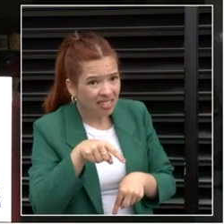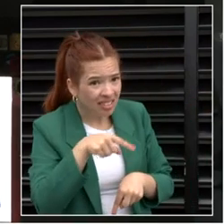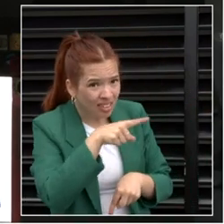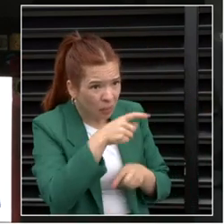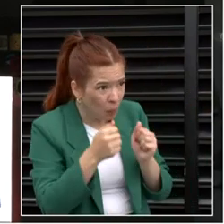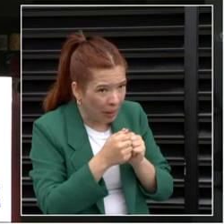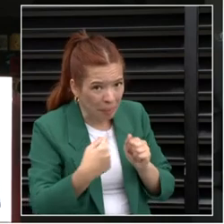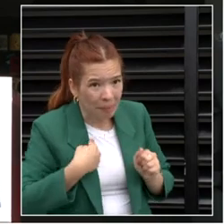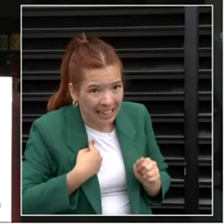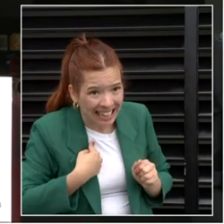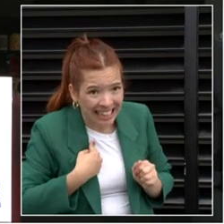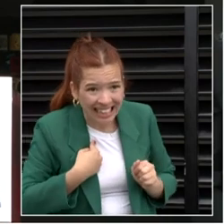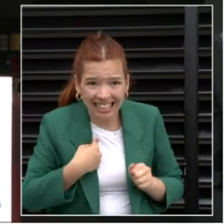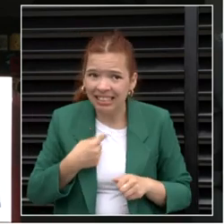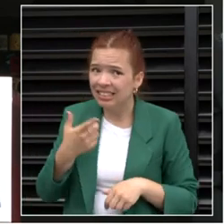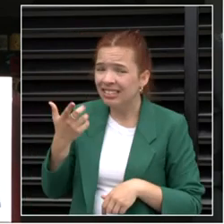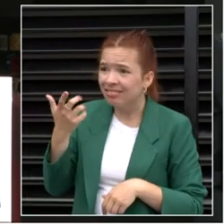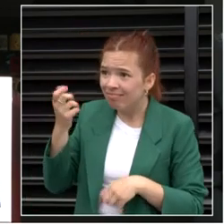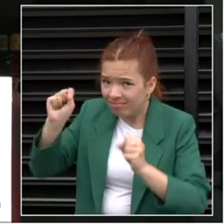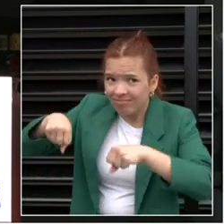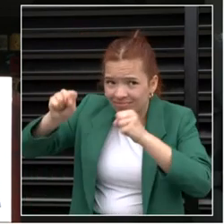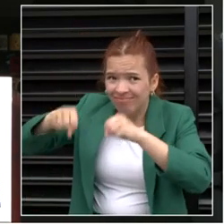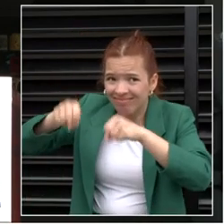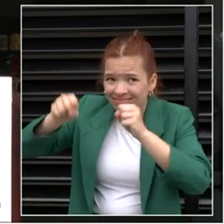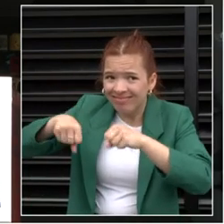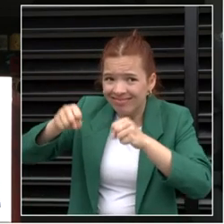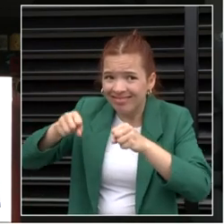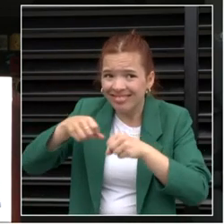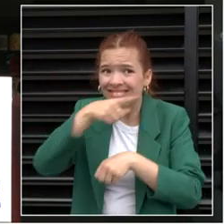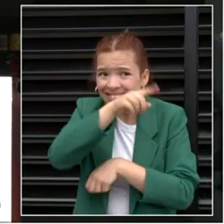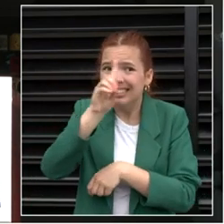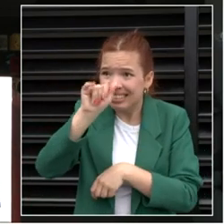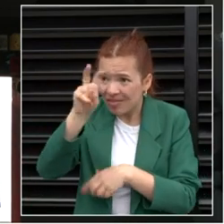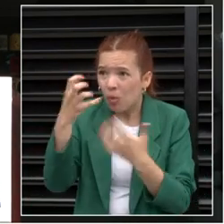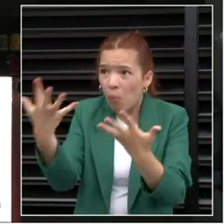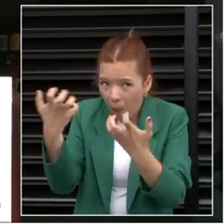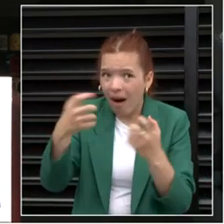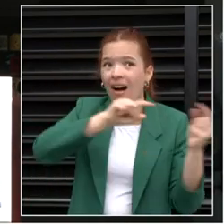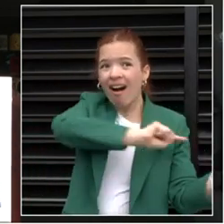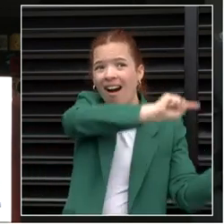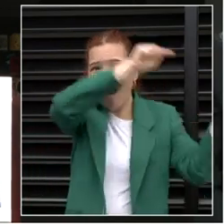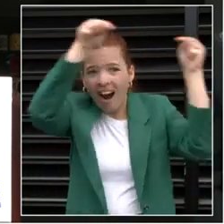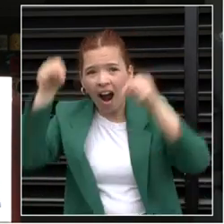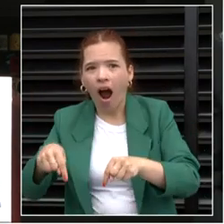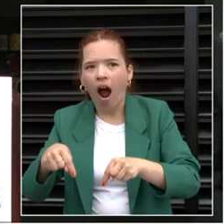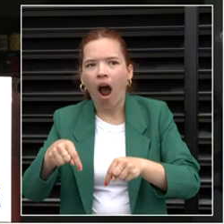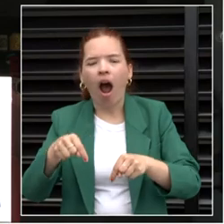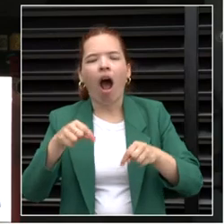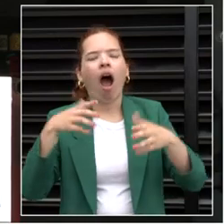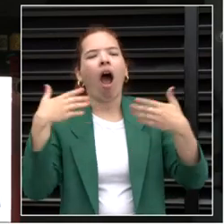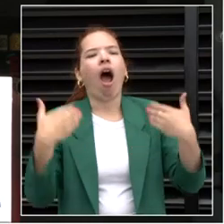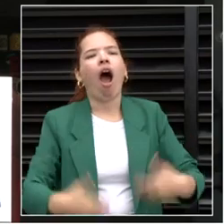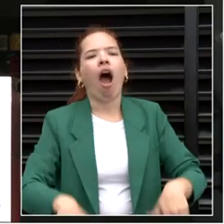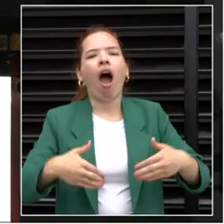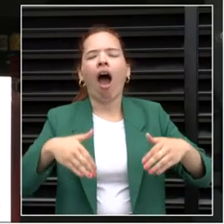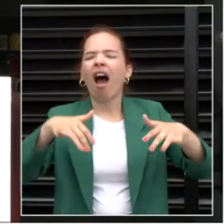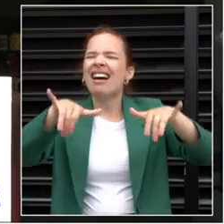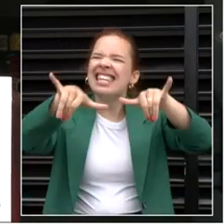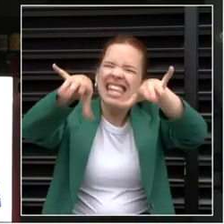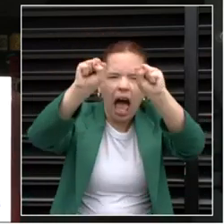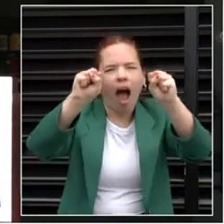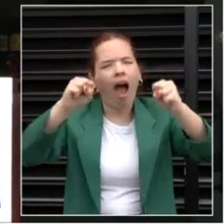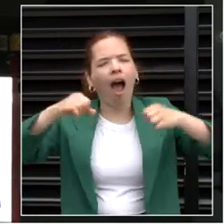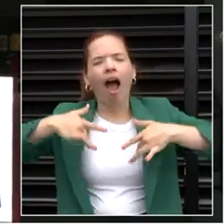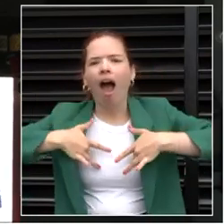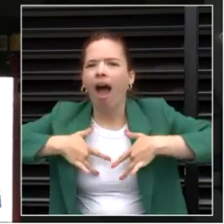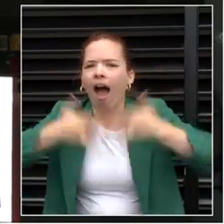this has got to be the hottest show I've ever done. Hands down, no contest. And I think it is. In fact, I want to thank